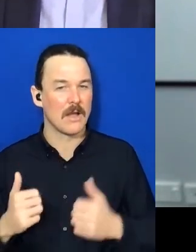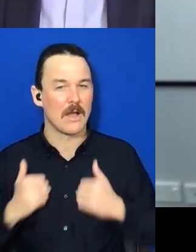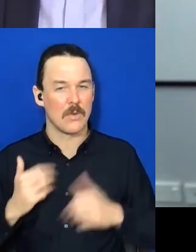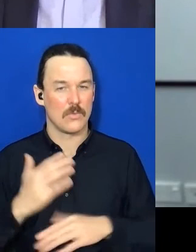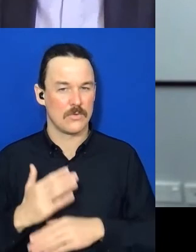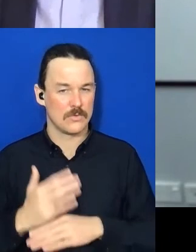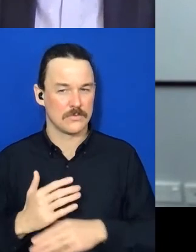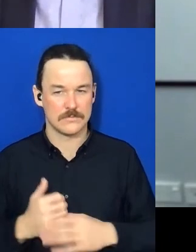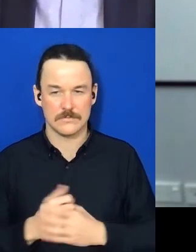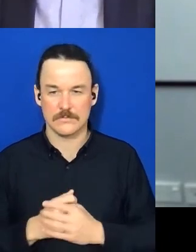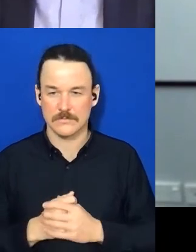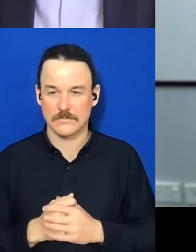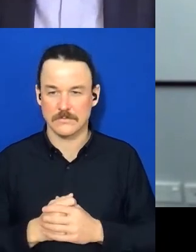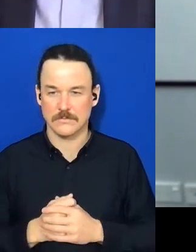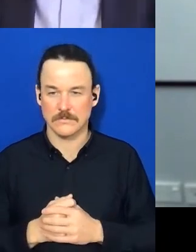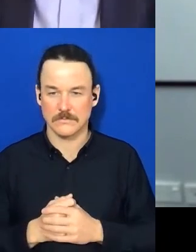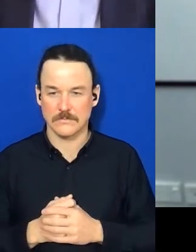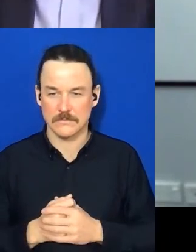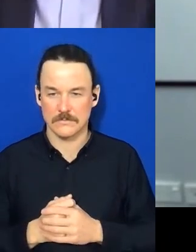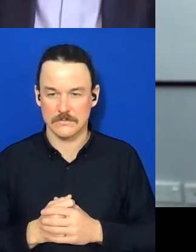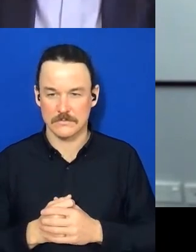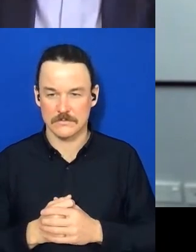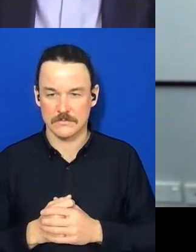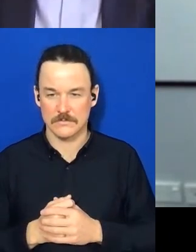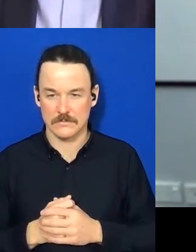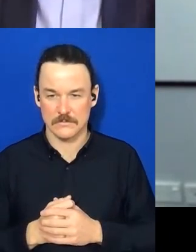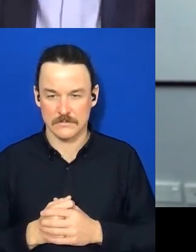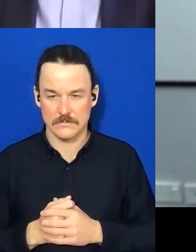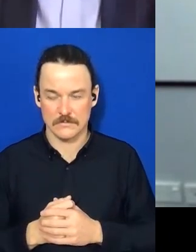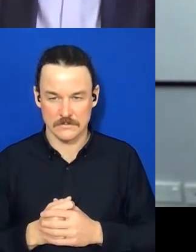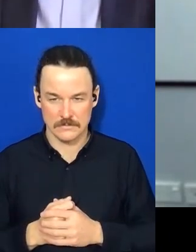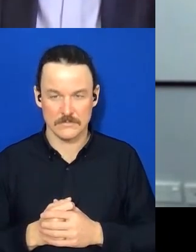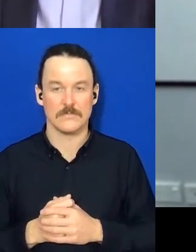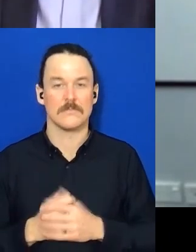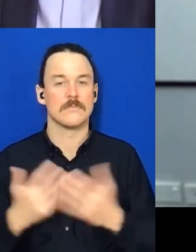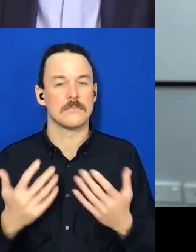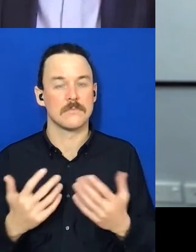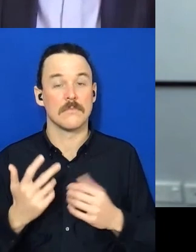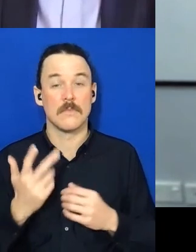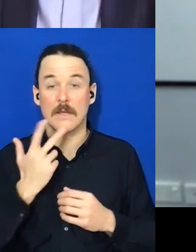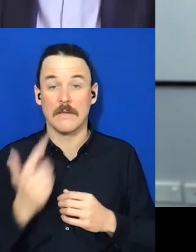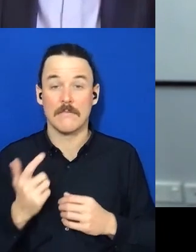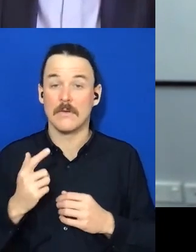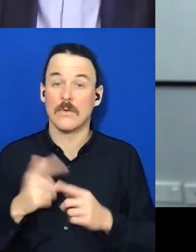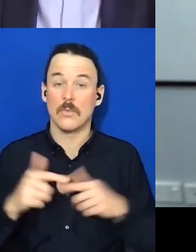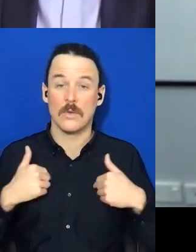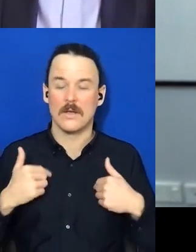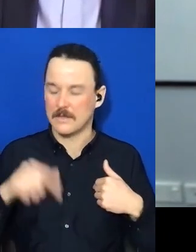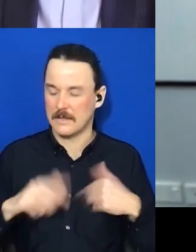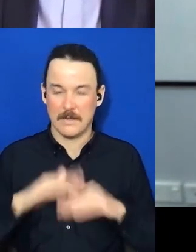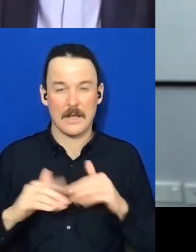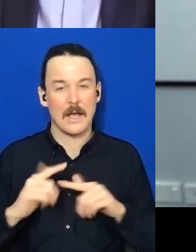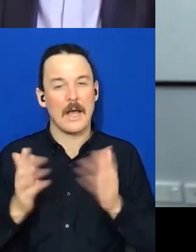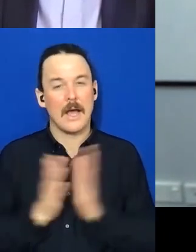troubles kind of ailing them. The other added value is they actually come with a family member, yeah, or a